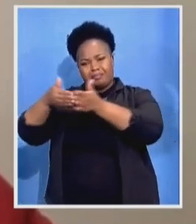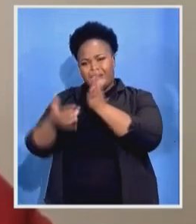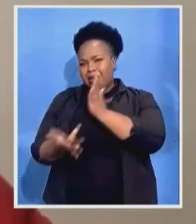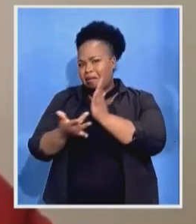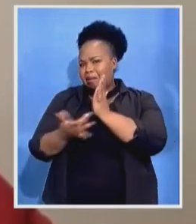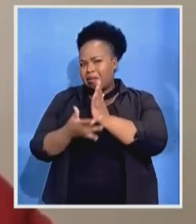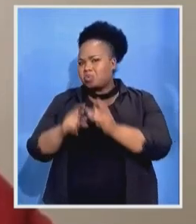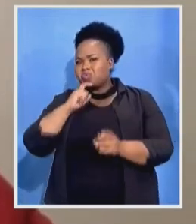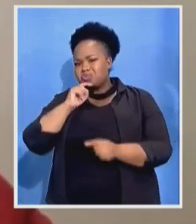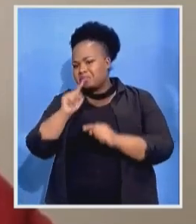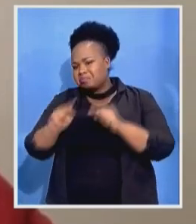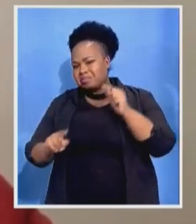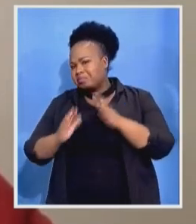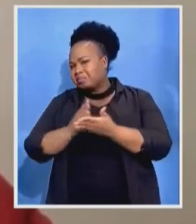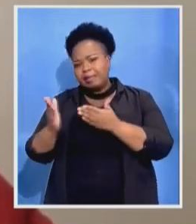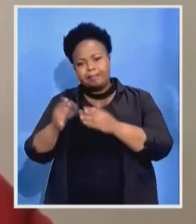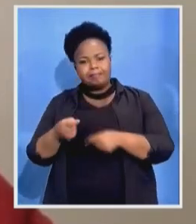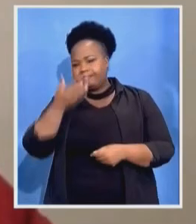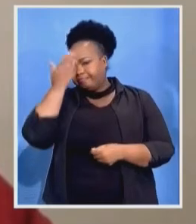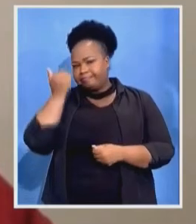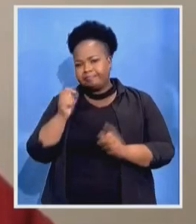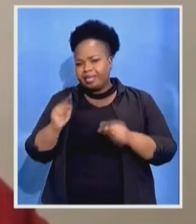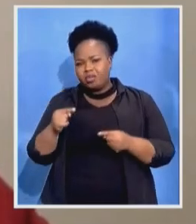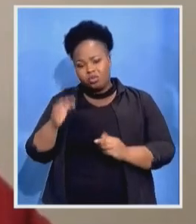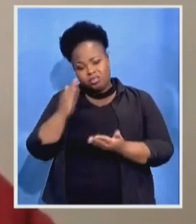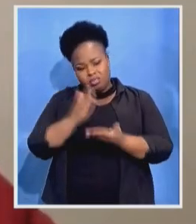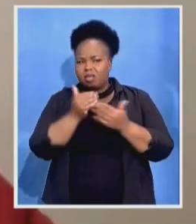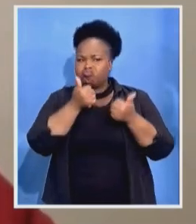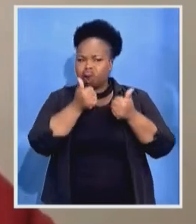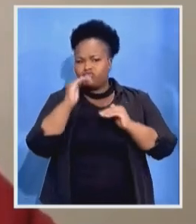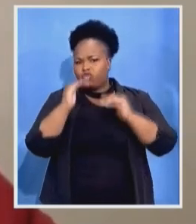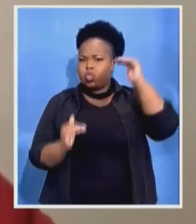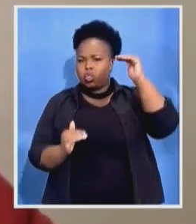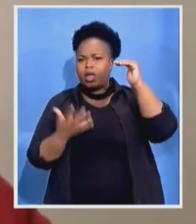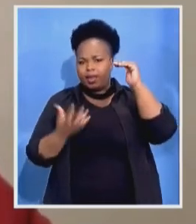Neither should the idea that profit-driven interests are